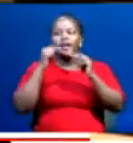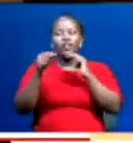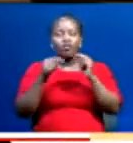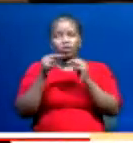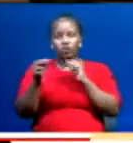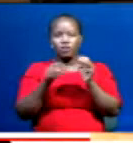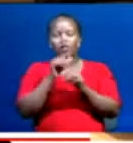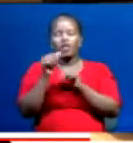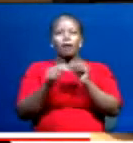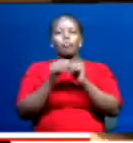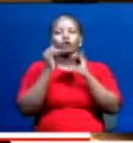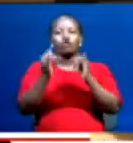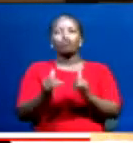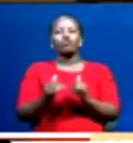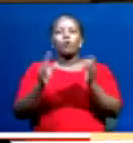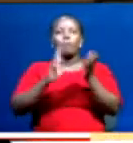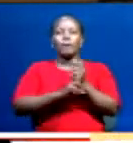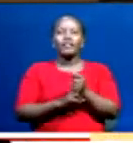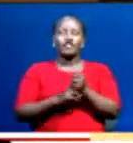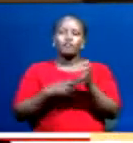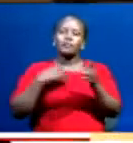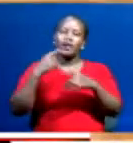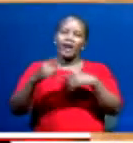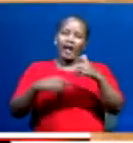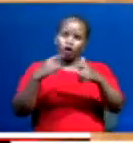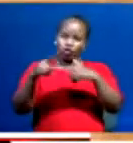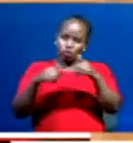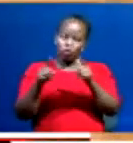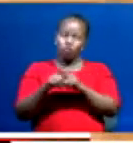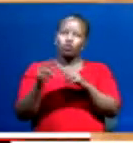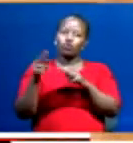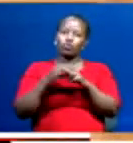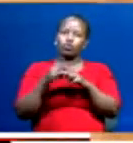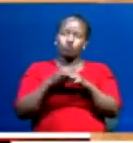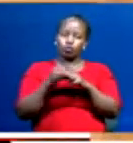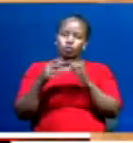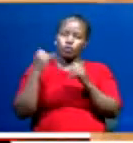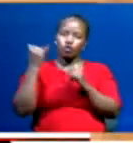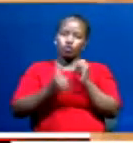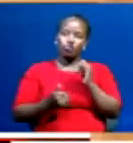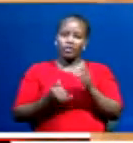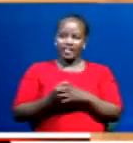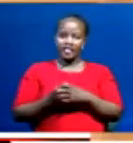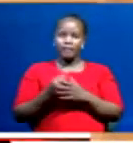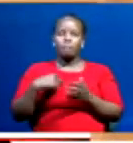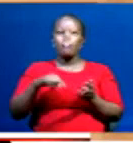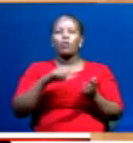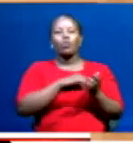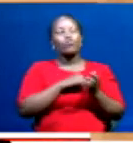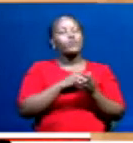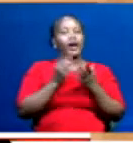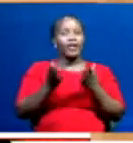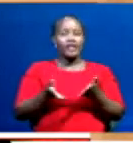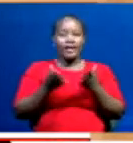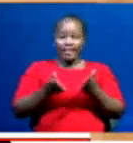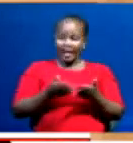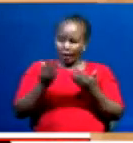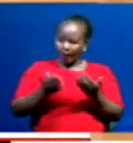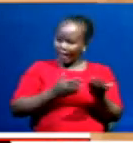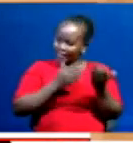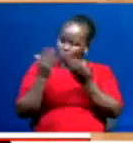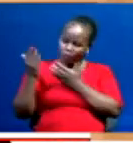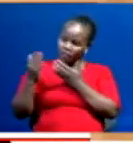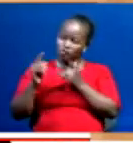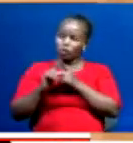partnership agreement are ongoing and will be concluded soon. We are currently exporting and having a